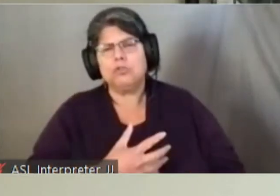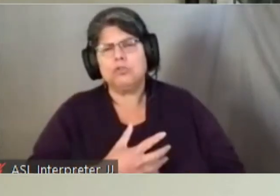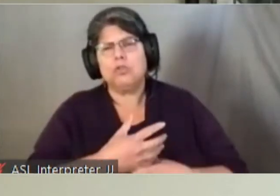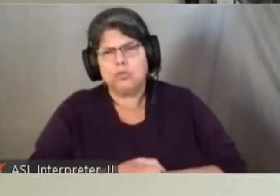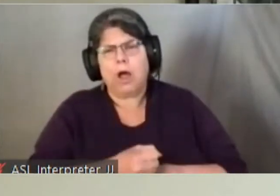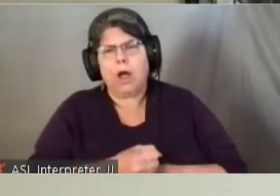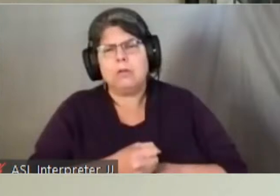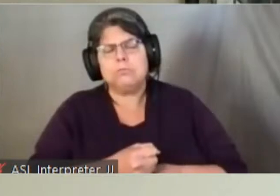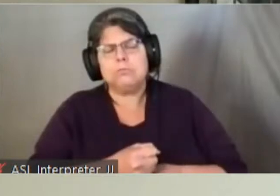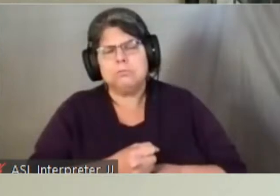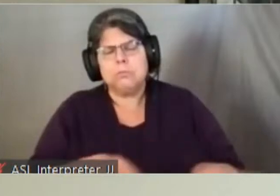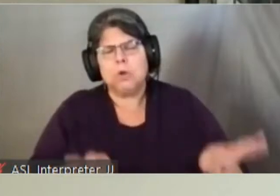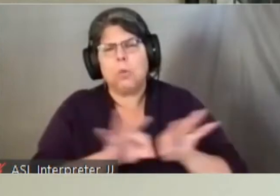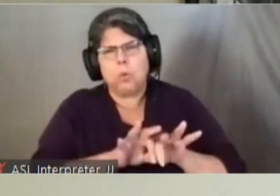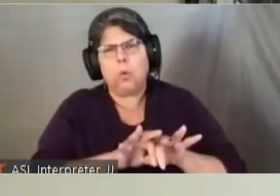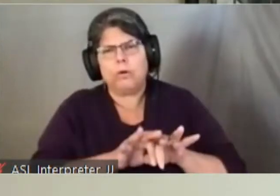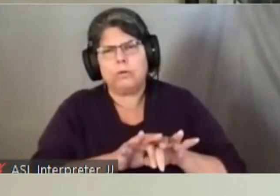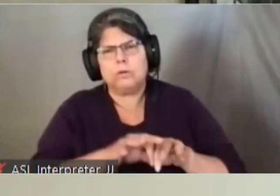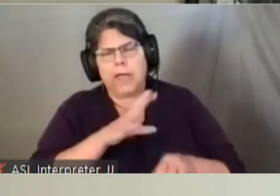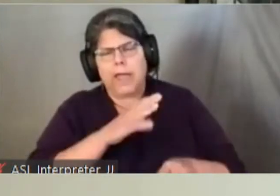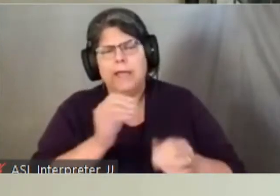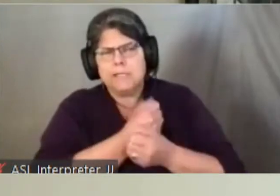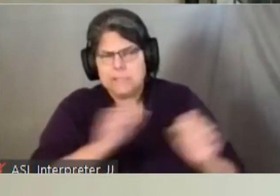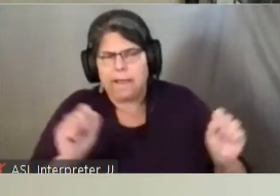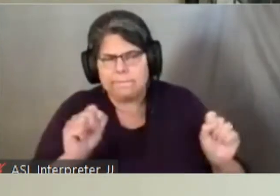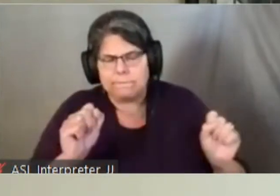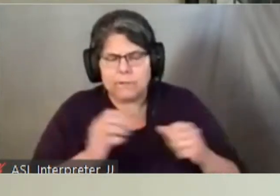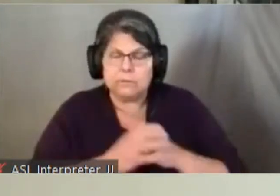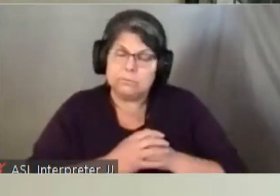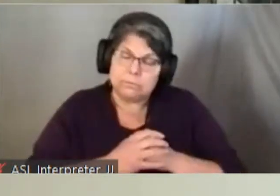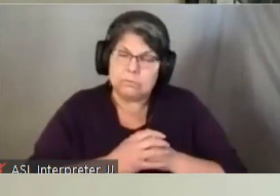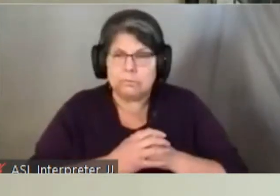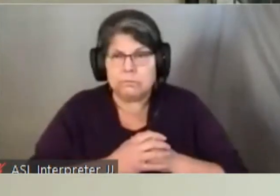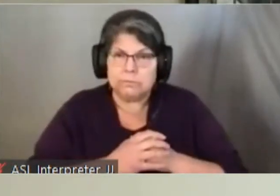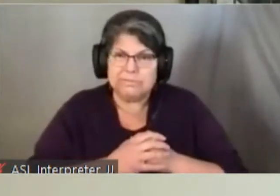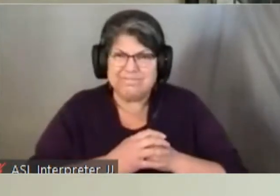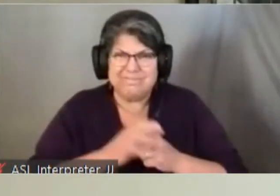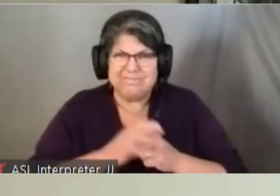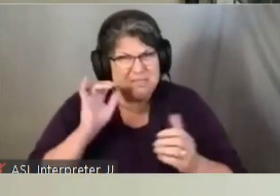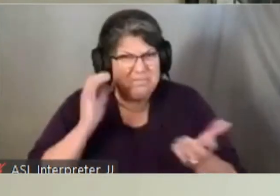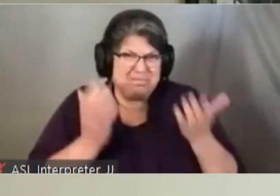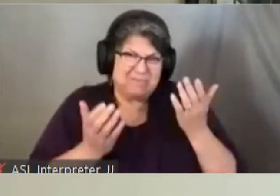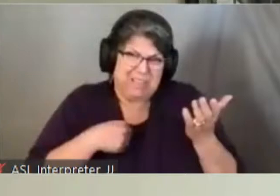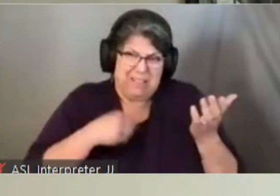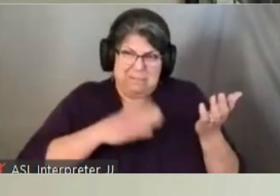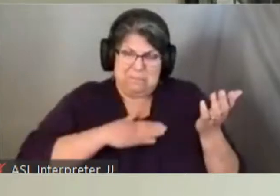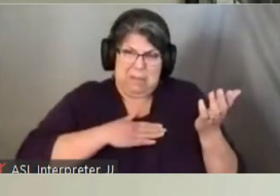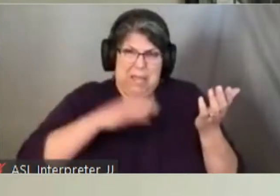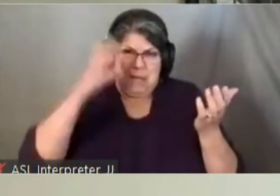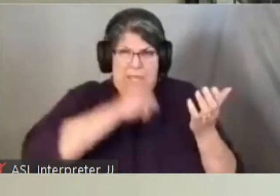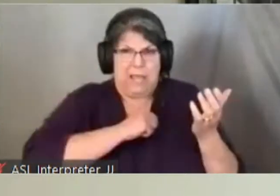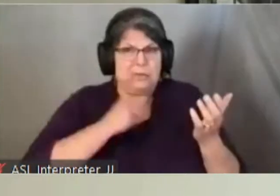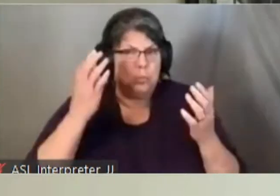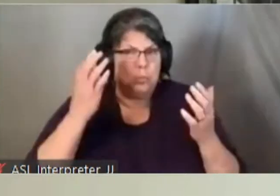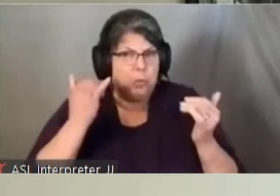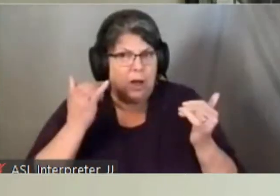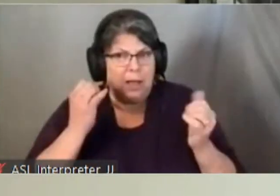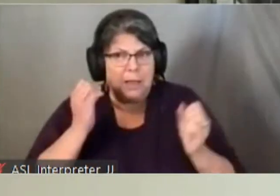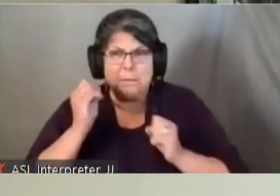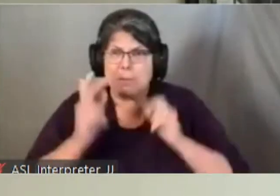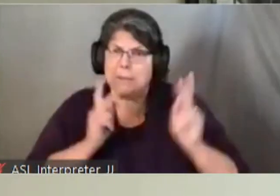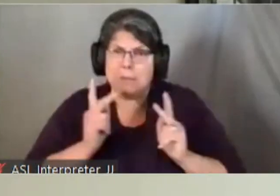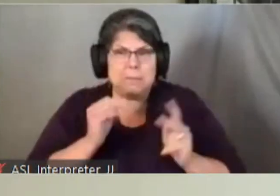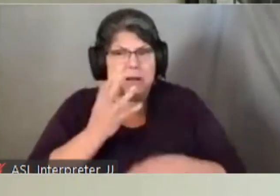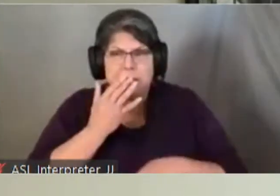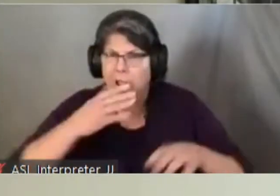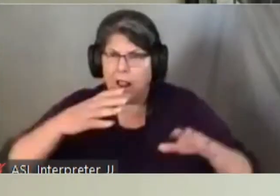making available and it is safe. And those are the things I can think of as a reason why they are being left behind, and we're